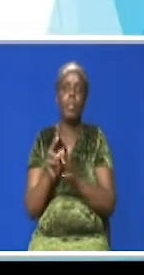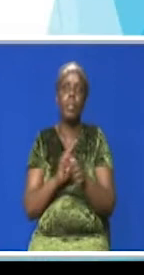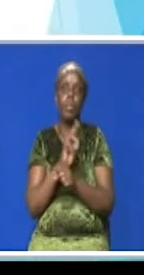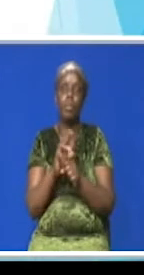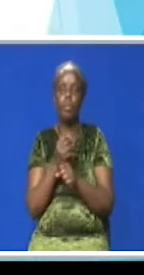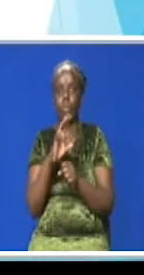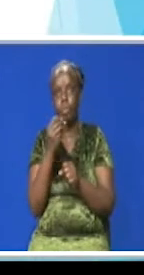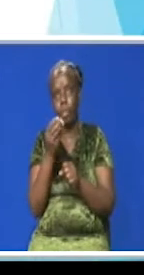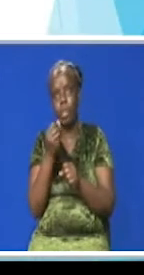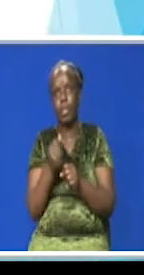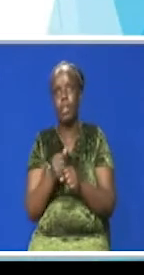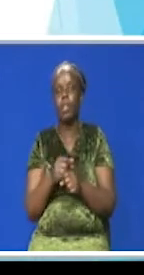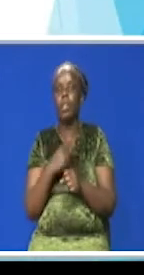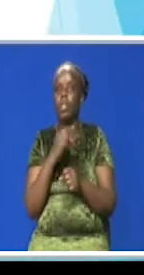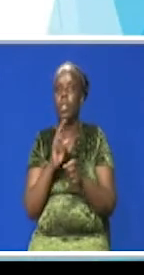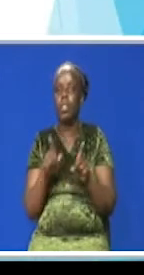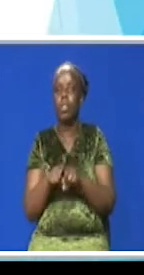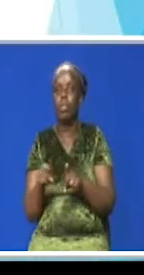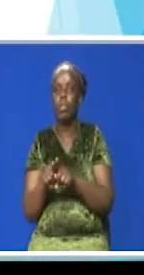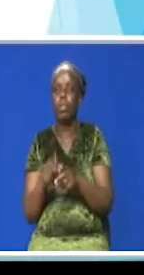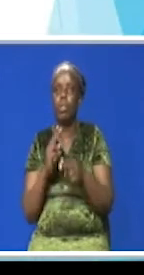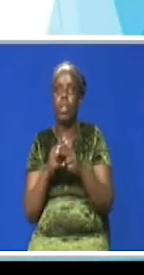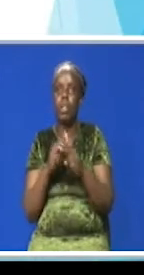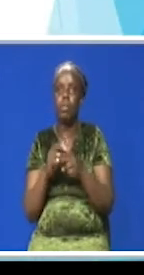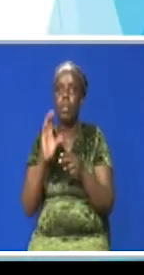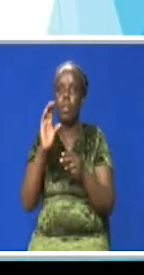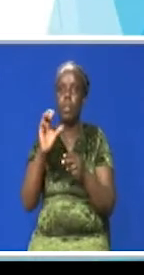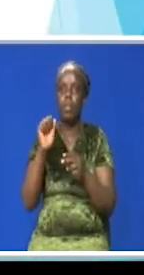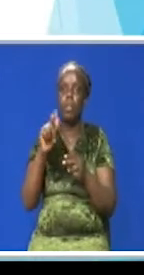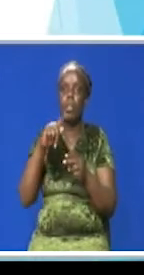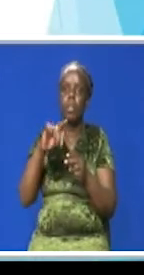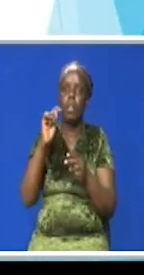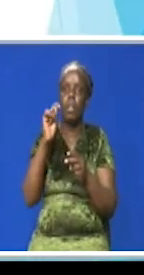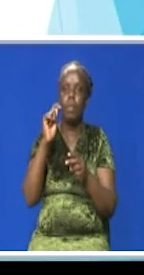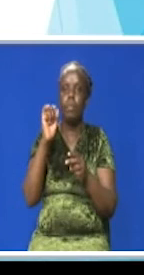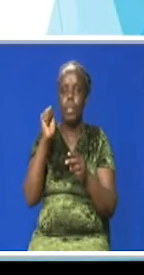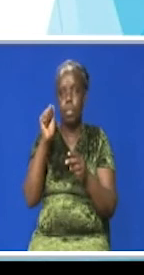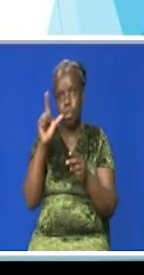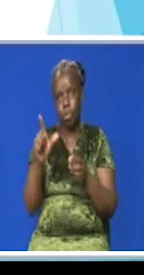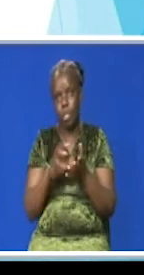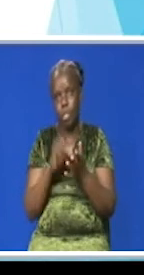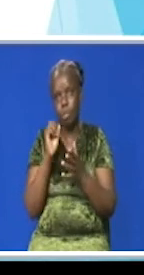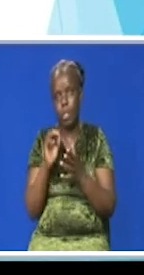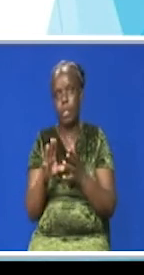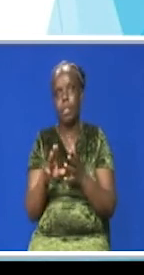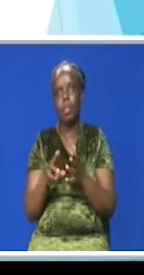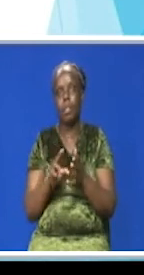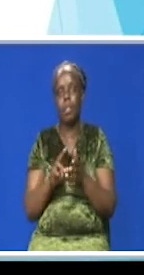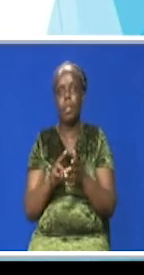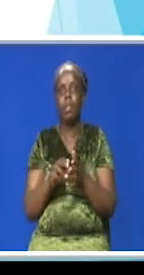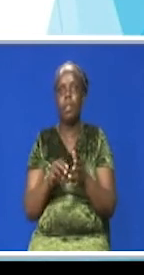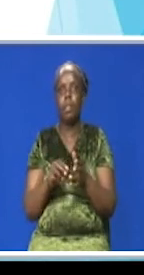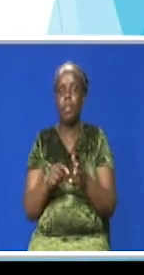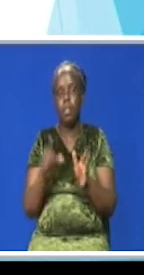expenditure is also called the capital expenditure. Rather, it